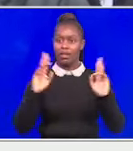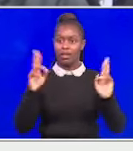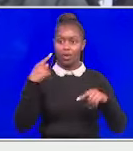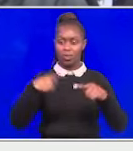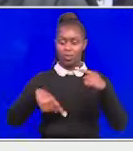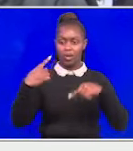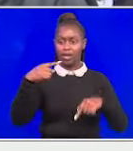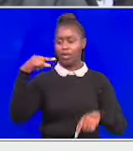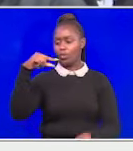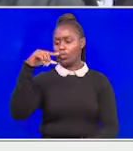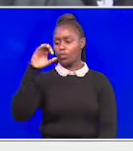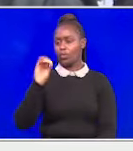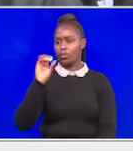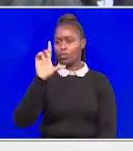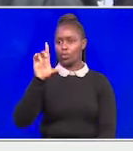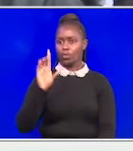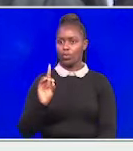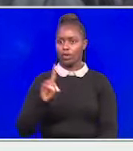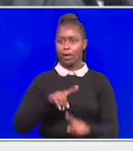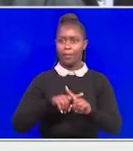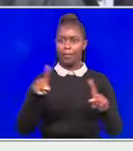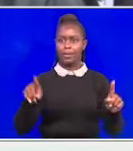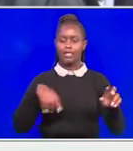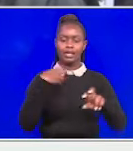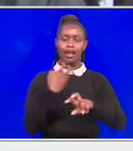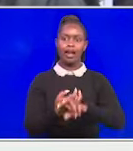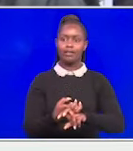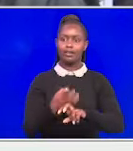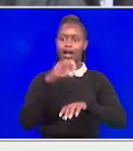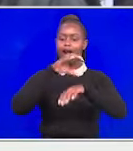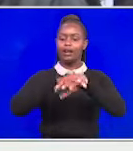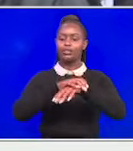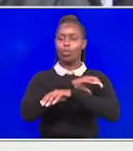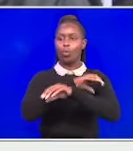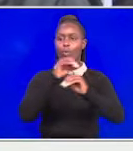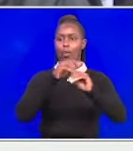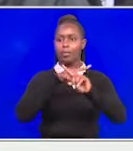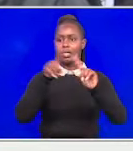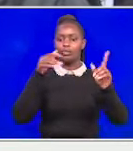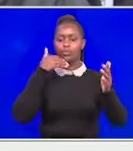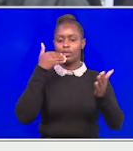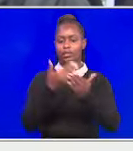gold, lakini hatukupata, lakini tunashukuru nyenye tumepata.